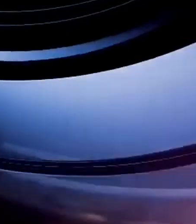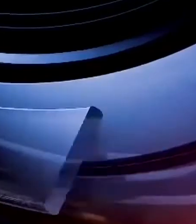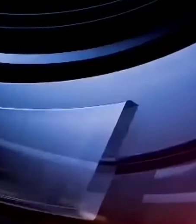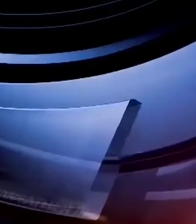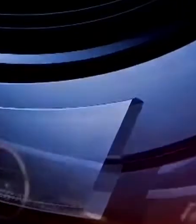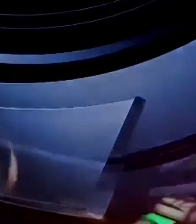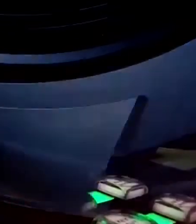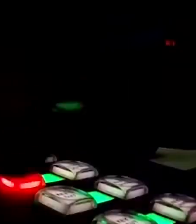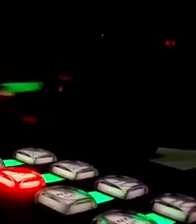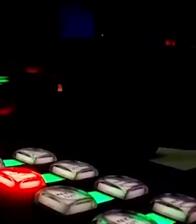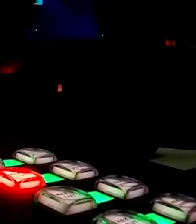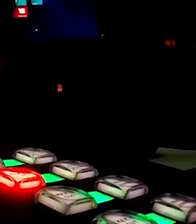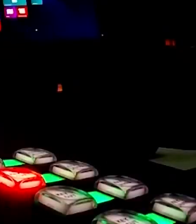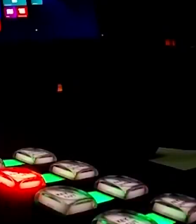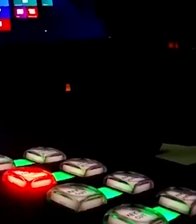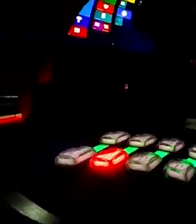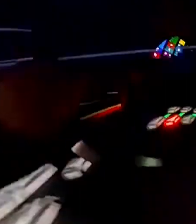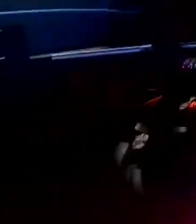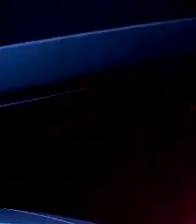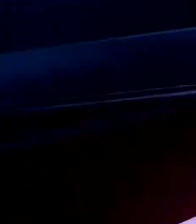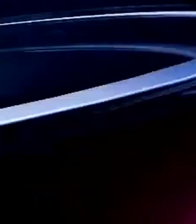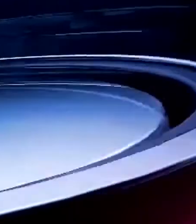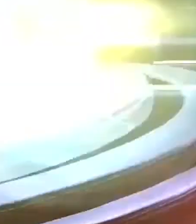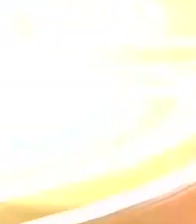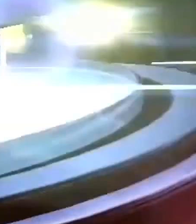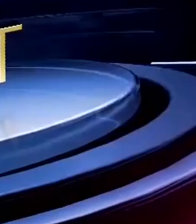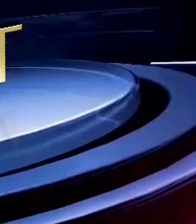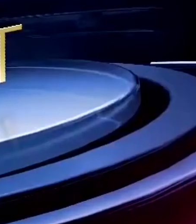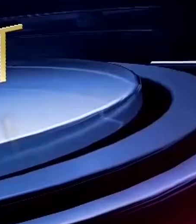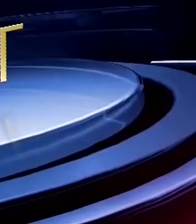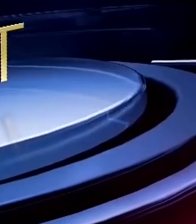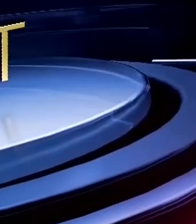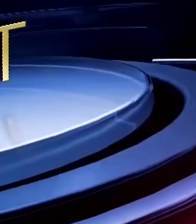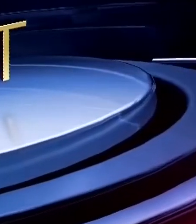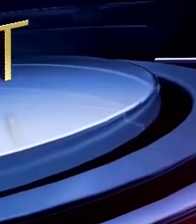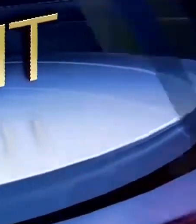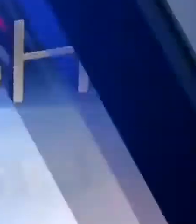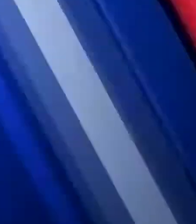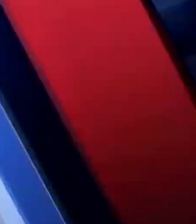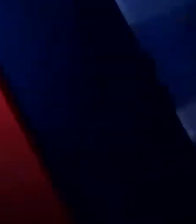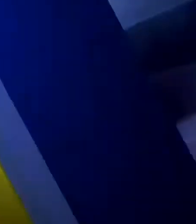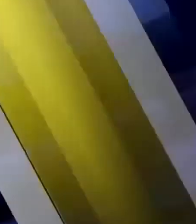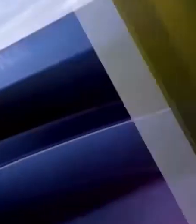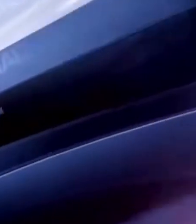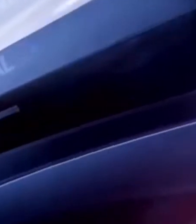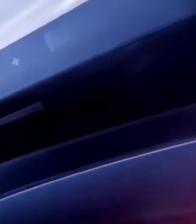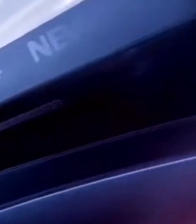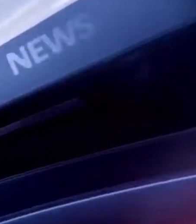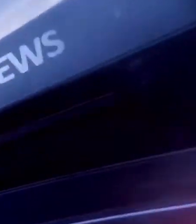Broadcasting from our studios in the Pine St. Michael, this is CBC Newsnight, starting now.